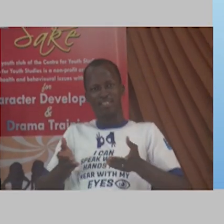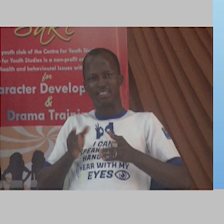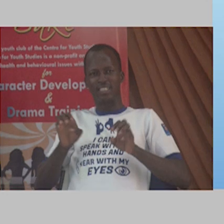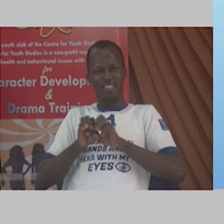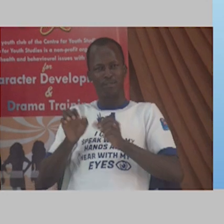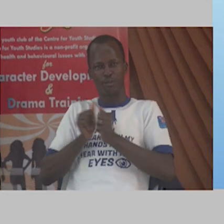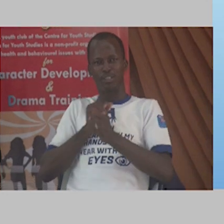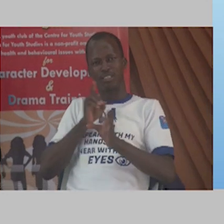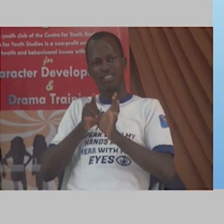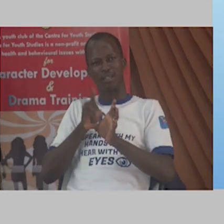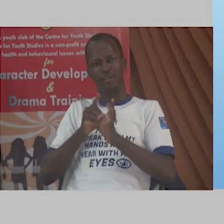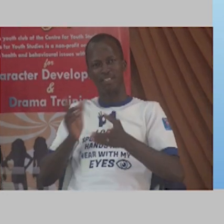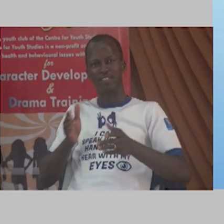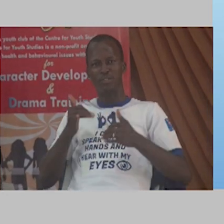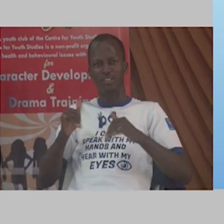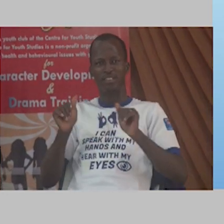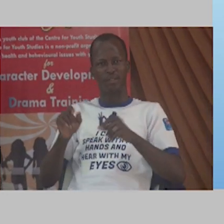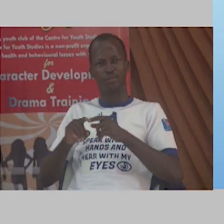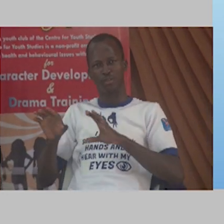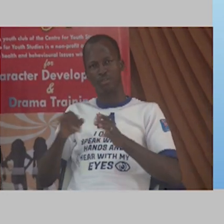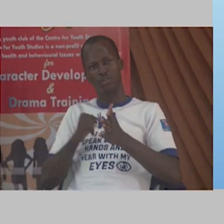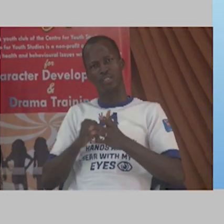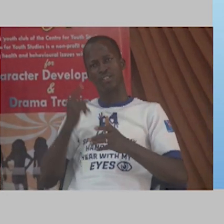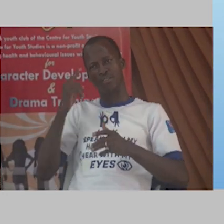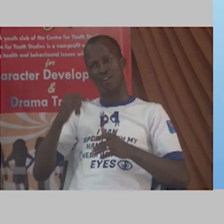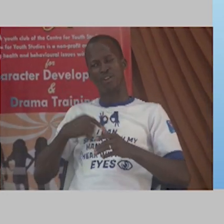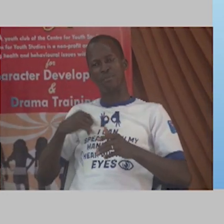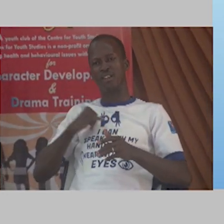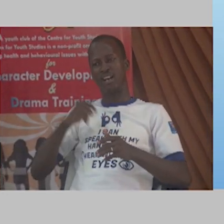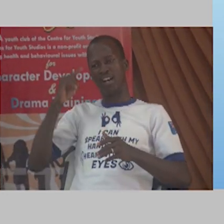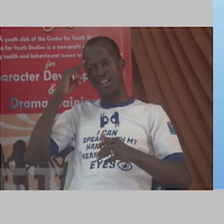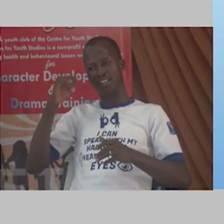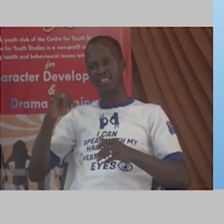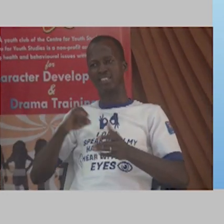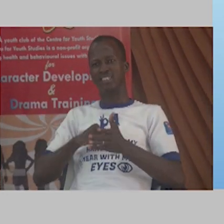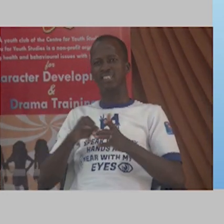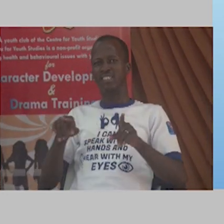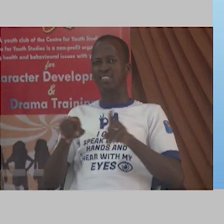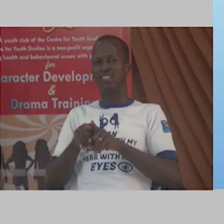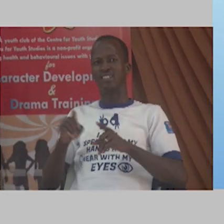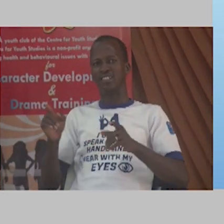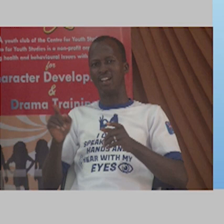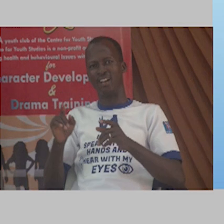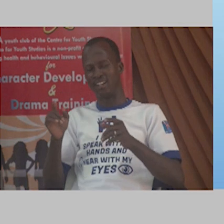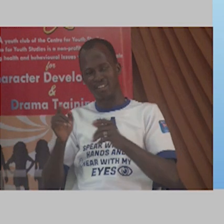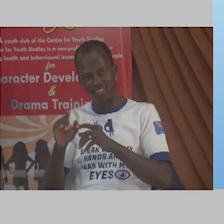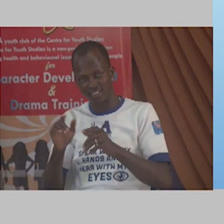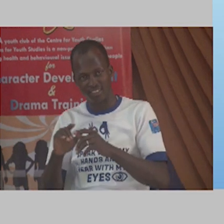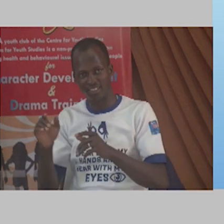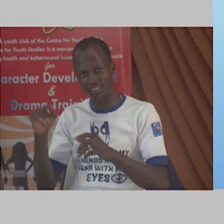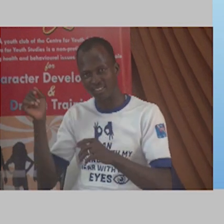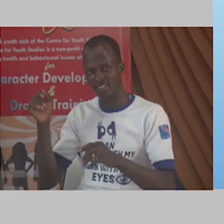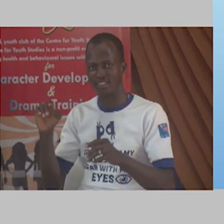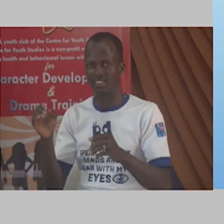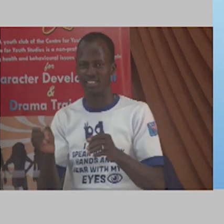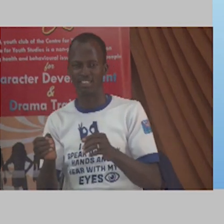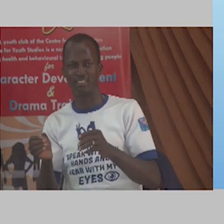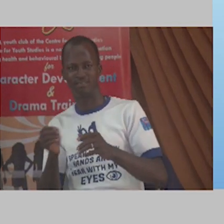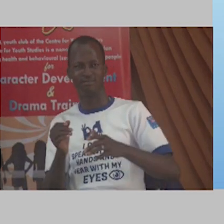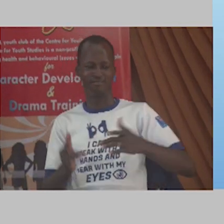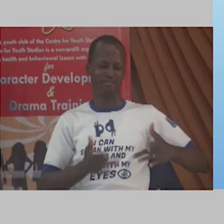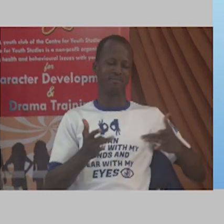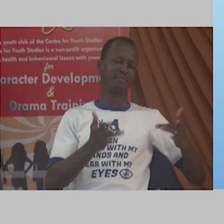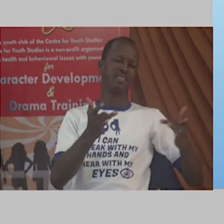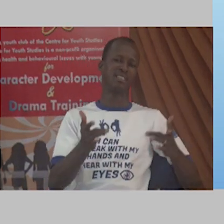her disability. I mean, for me, I think it sounds more like a pity tone rather than empathy,